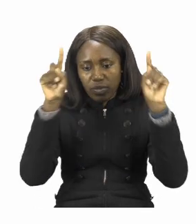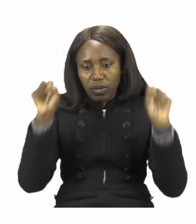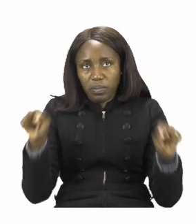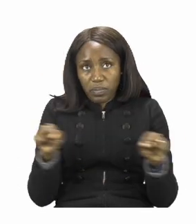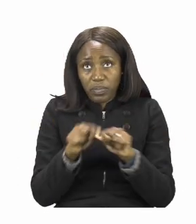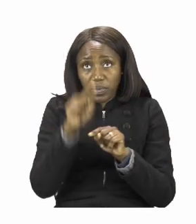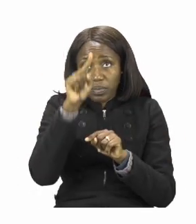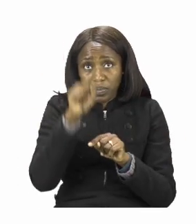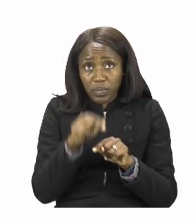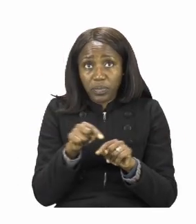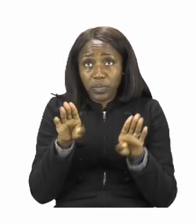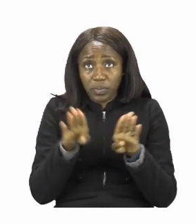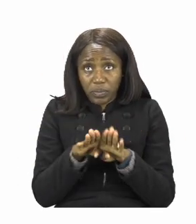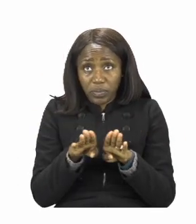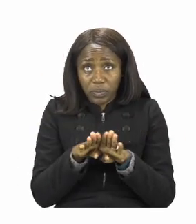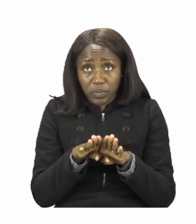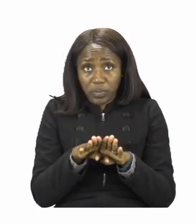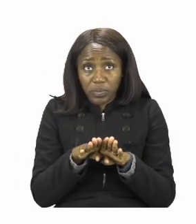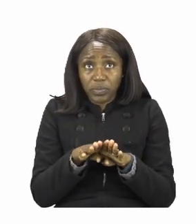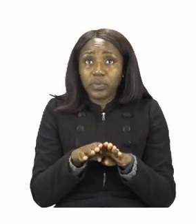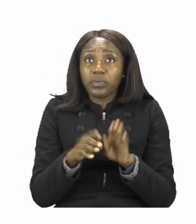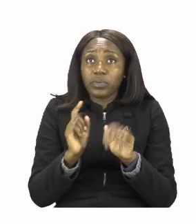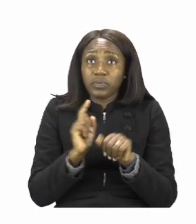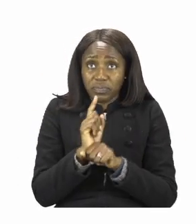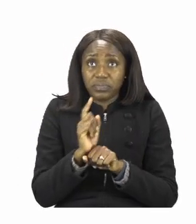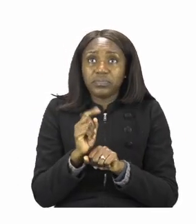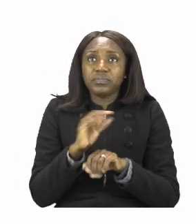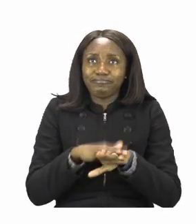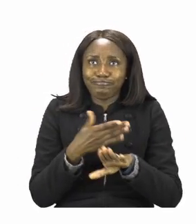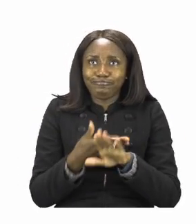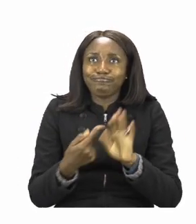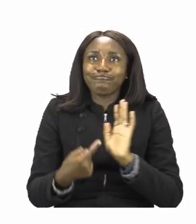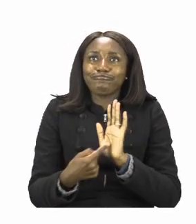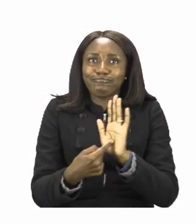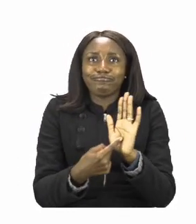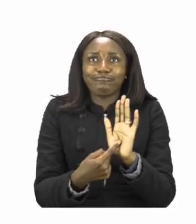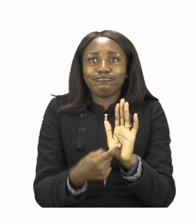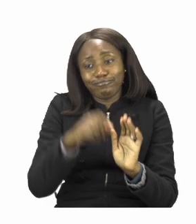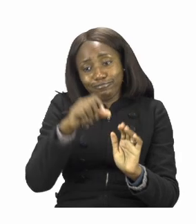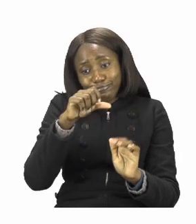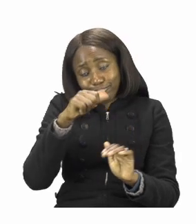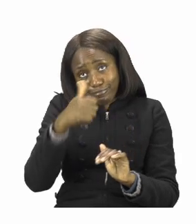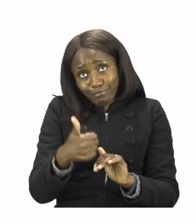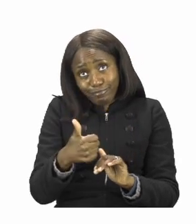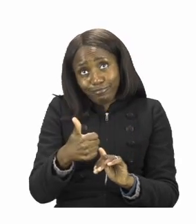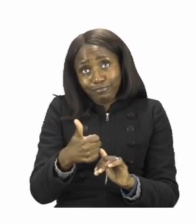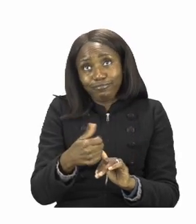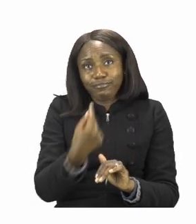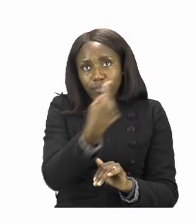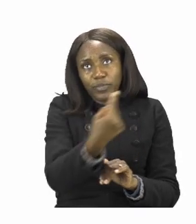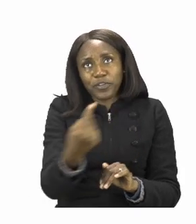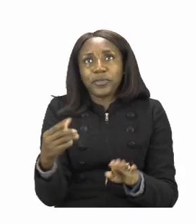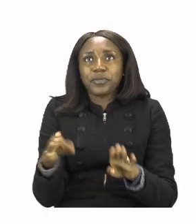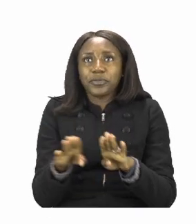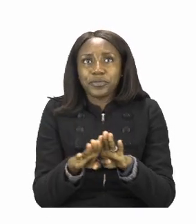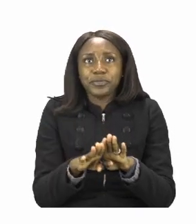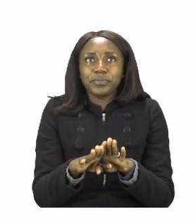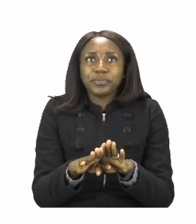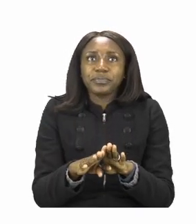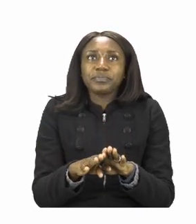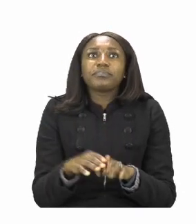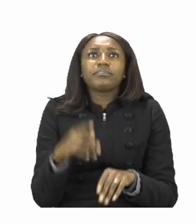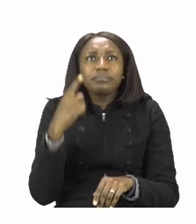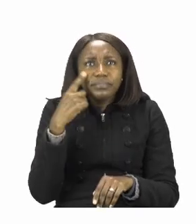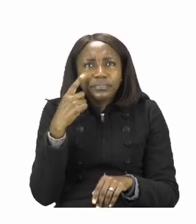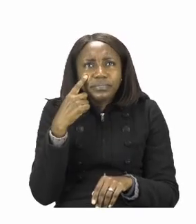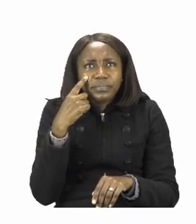one that is an example. And then after that, you will be able to do your own. Now, as you can see,